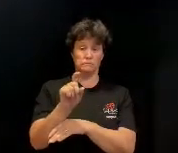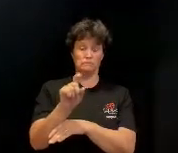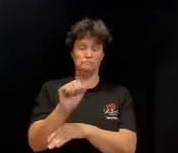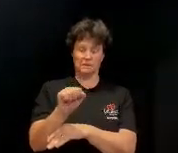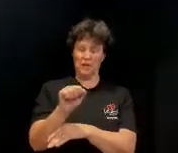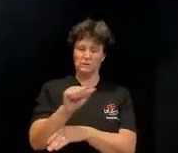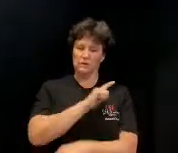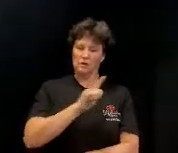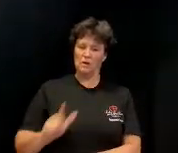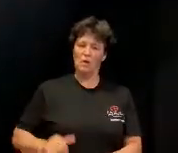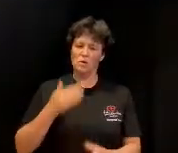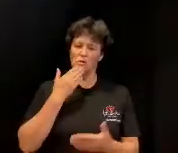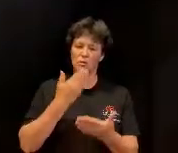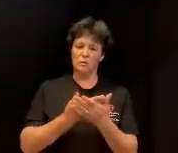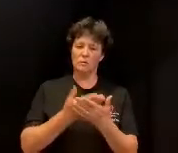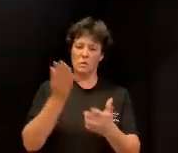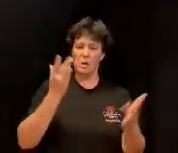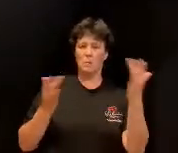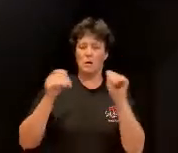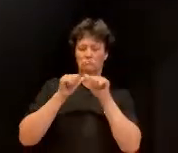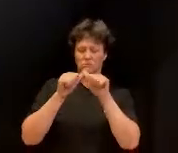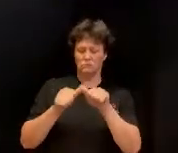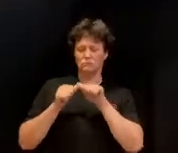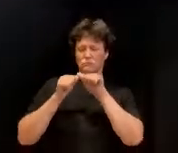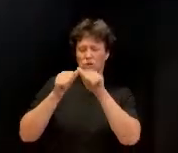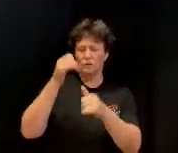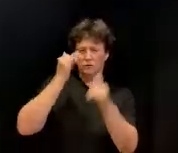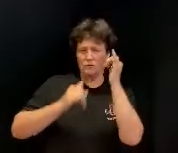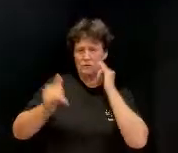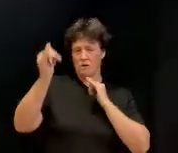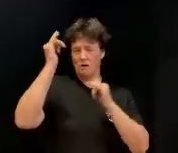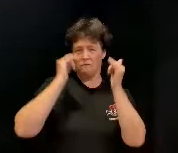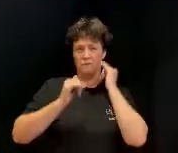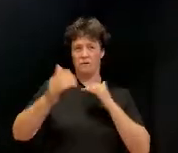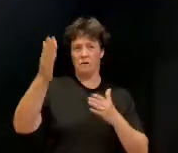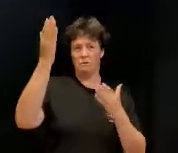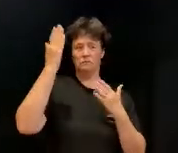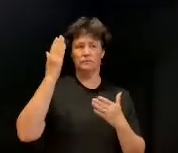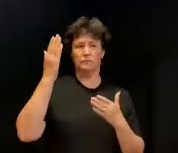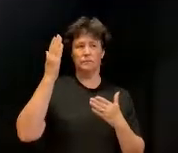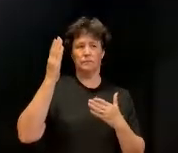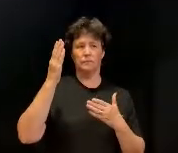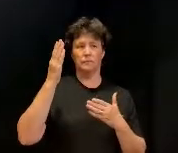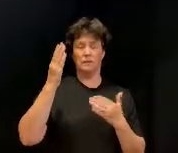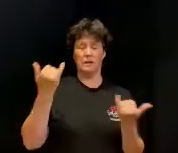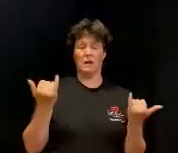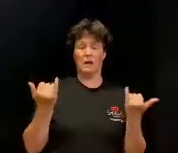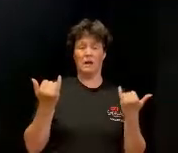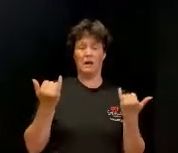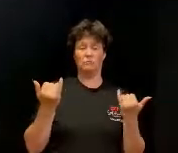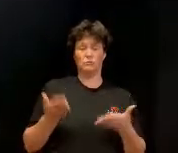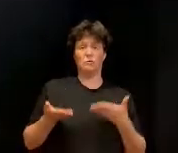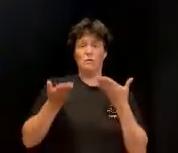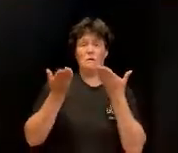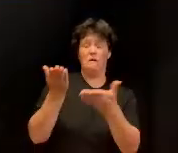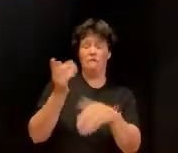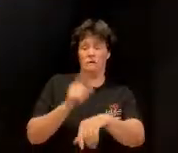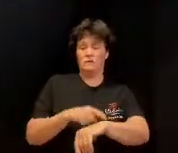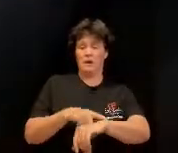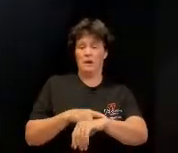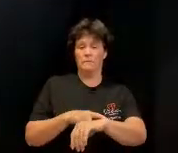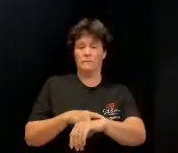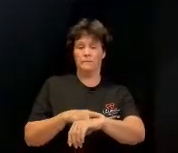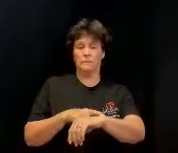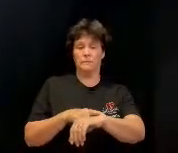right? His mercy endures forever. Amen. Let's get our offerings ready to go tonight. We're gonna